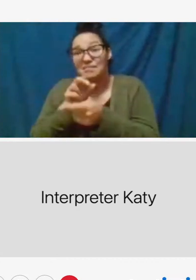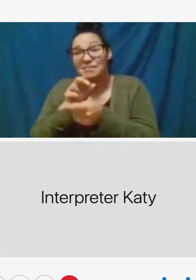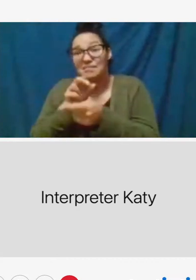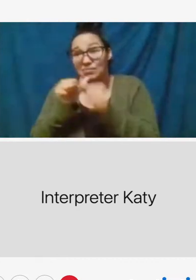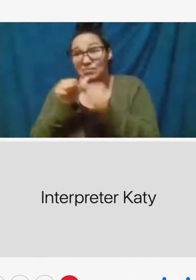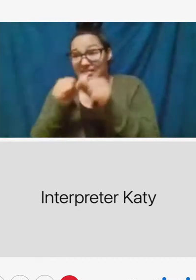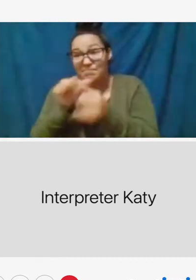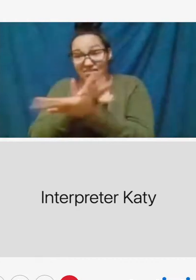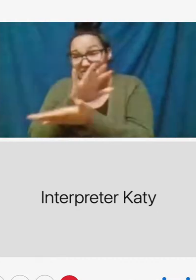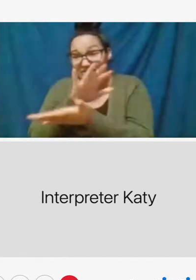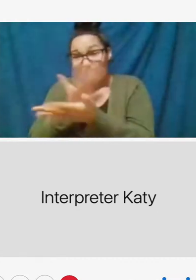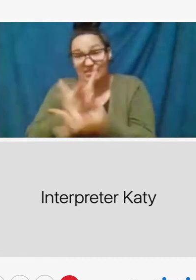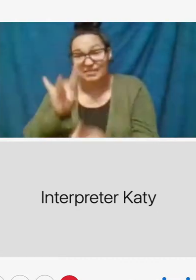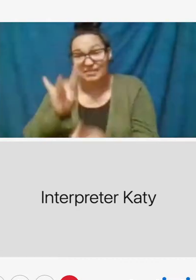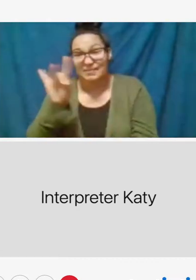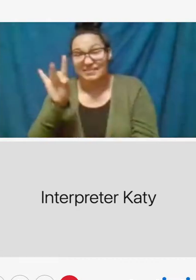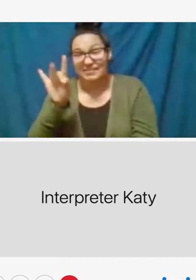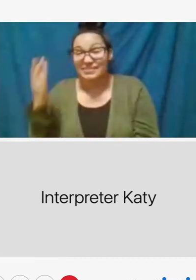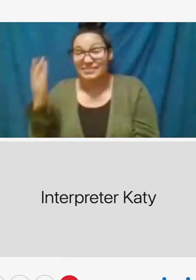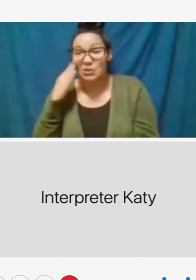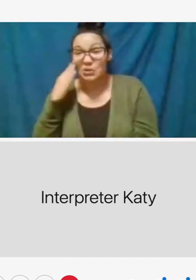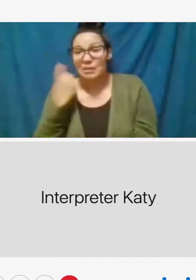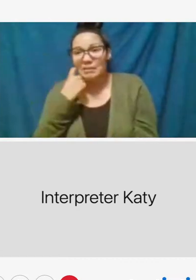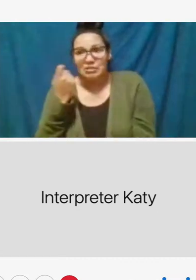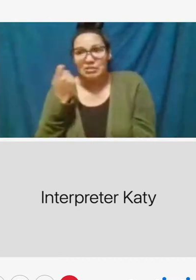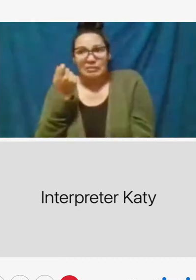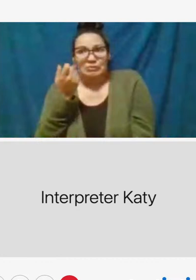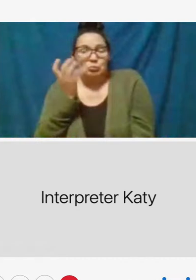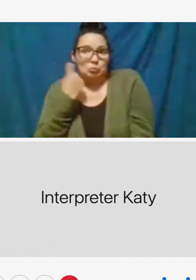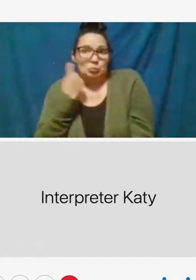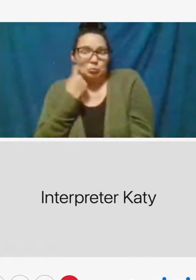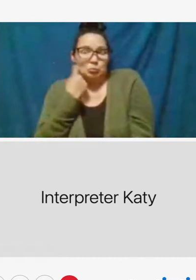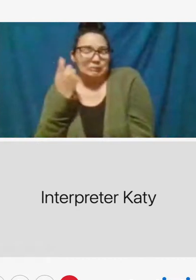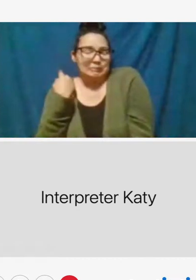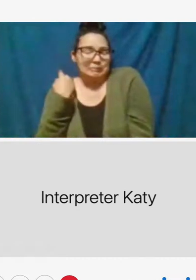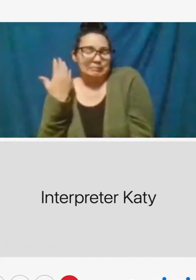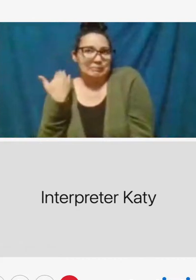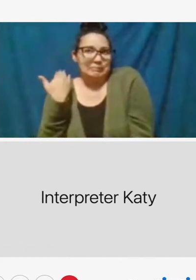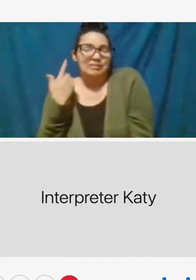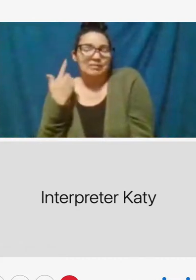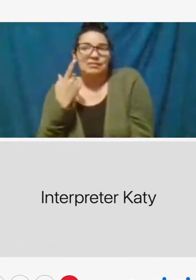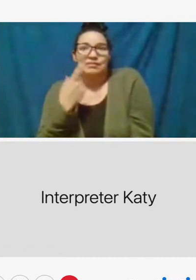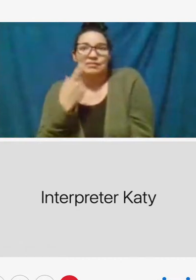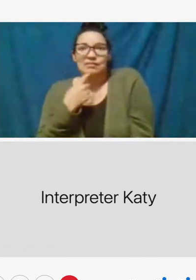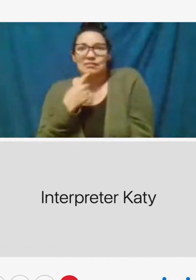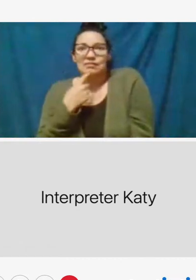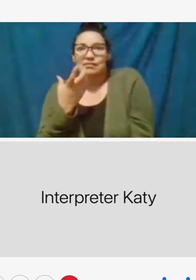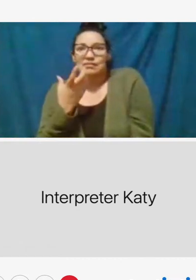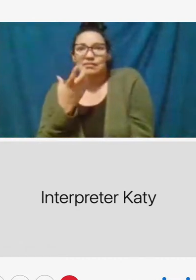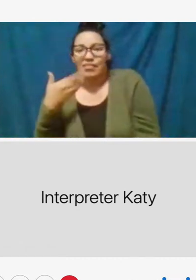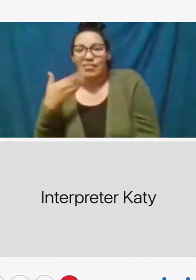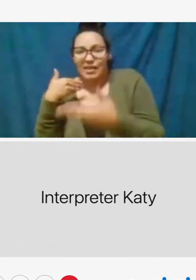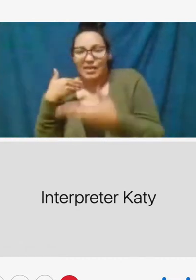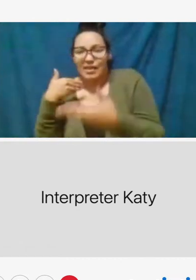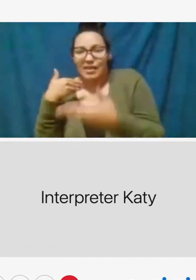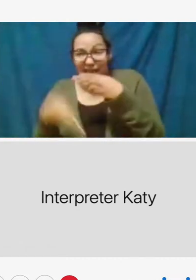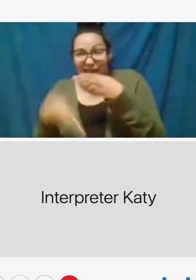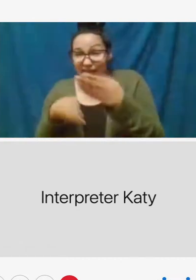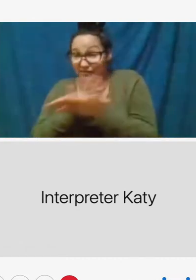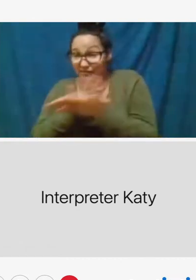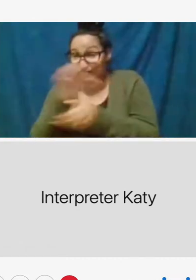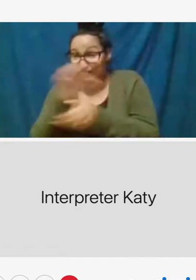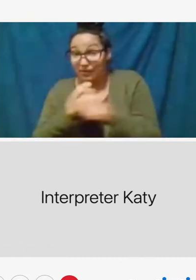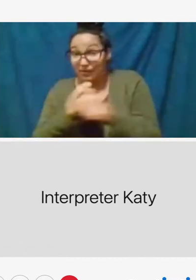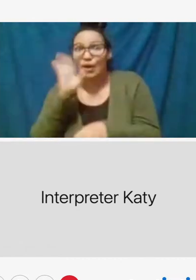and like you mentioned just a little while ago about about um the end of the school year it will be here before we know